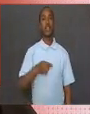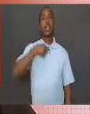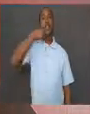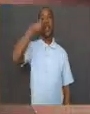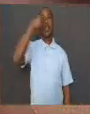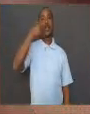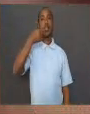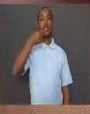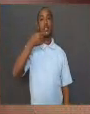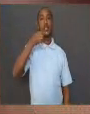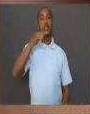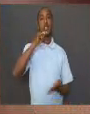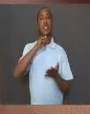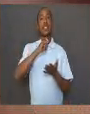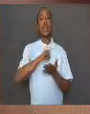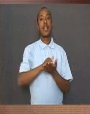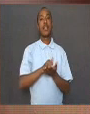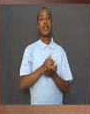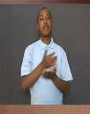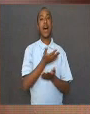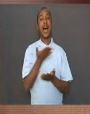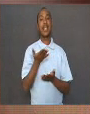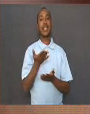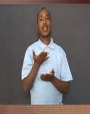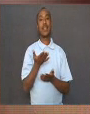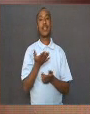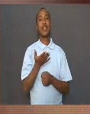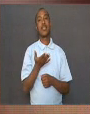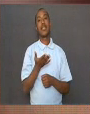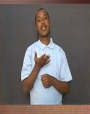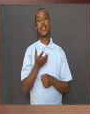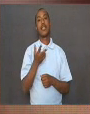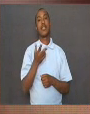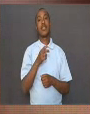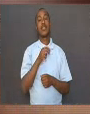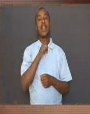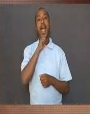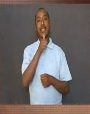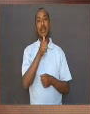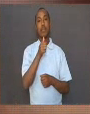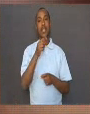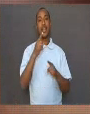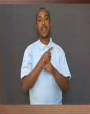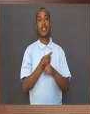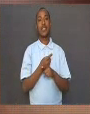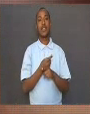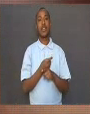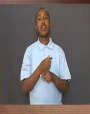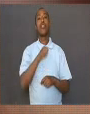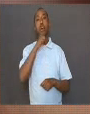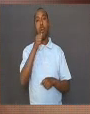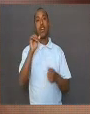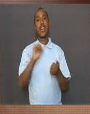It tells us that matter can neither be created nor